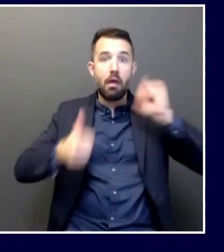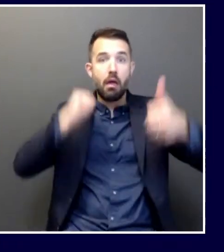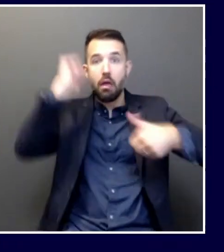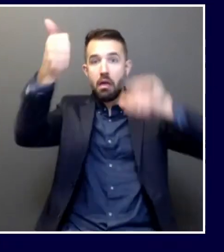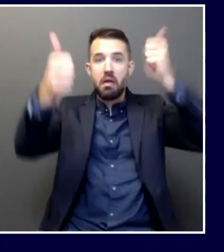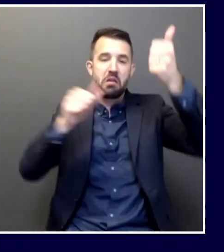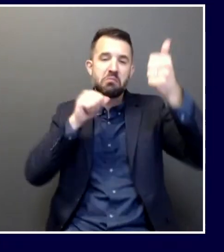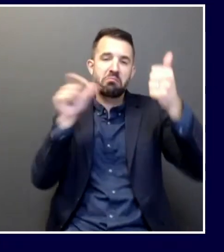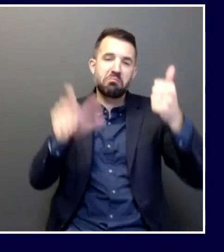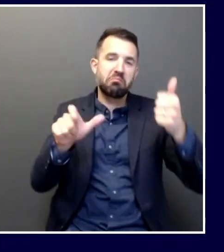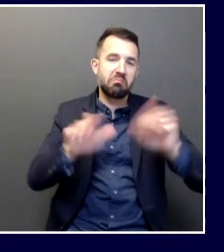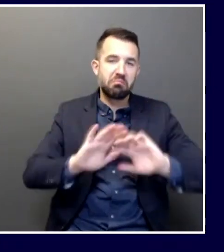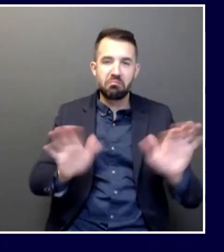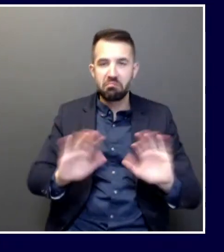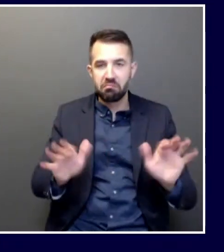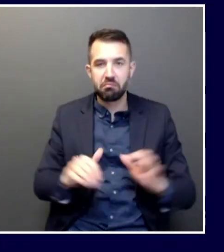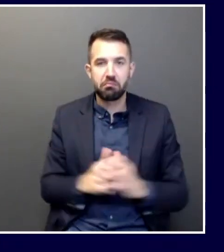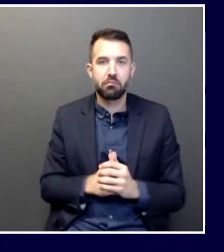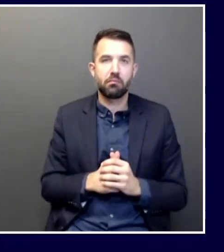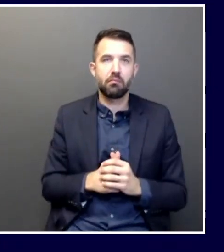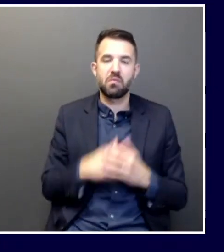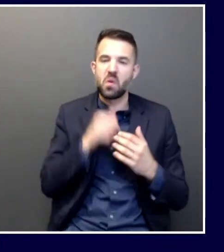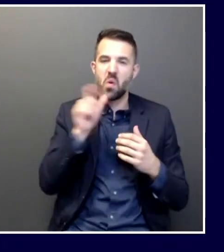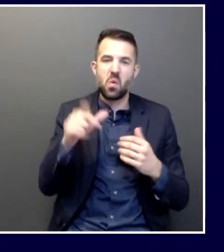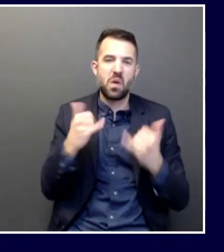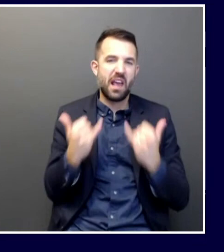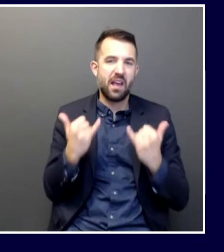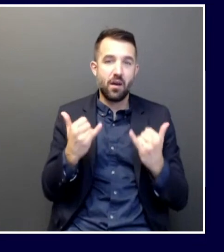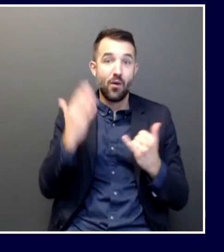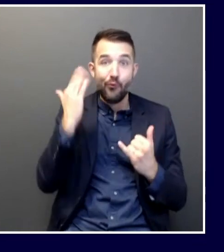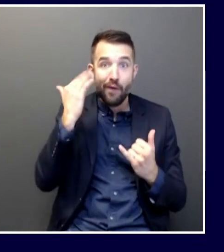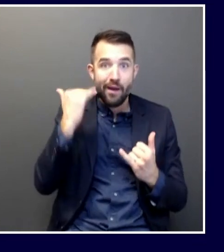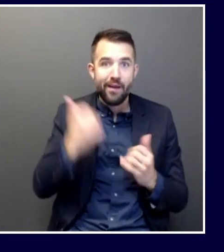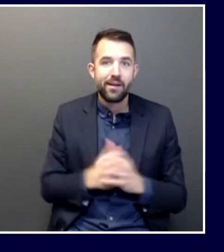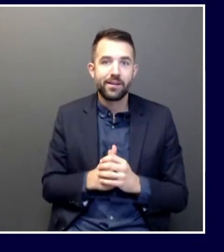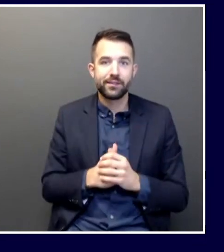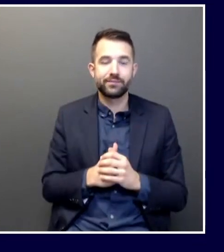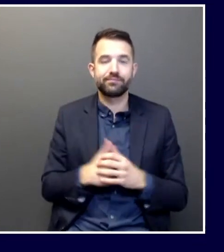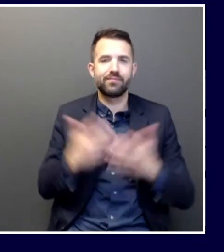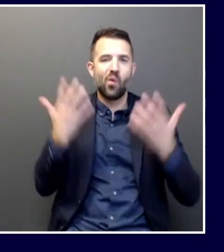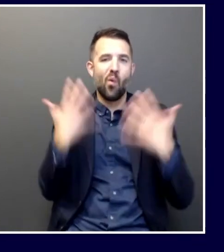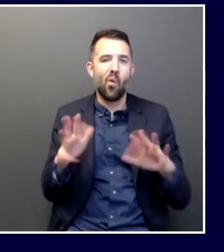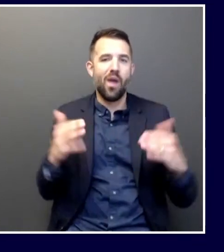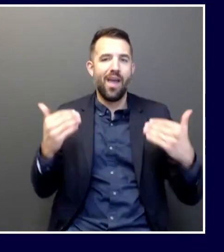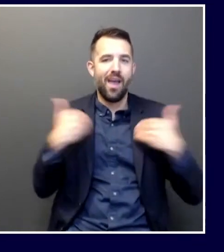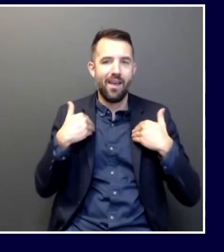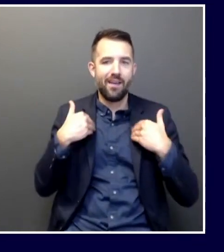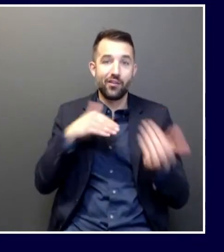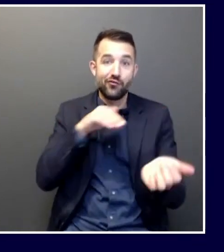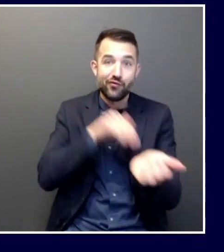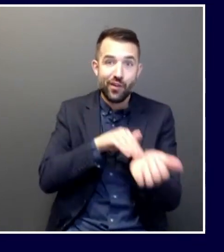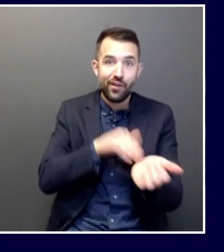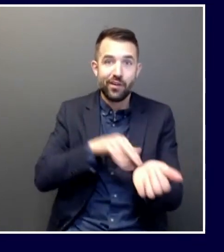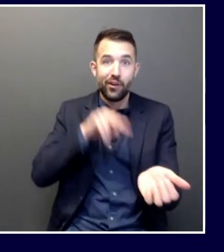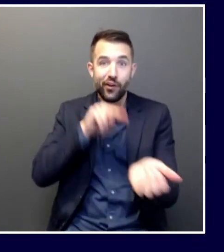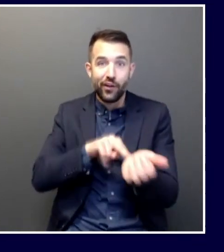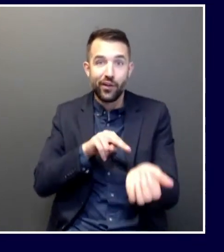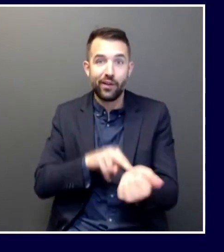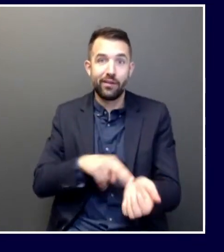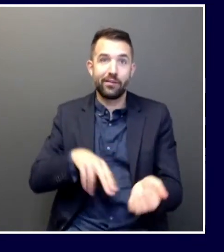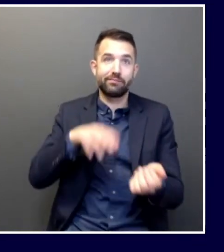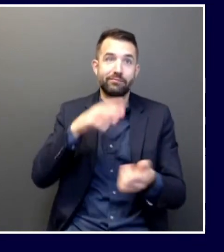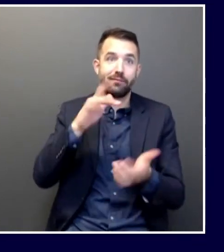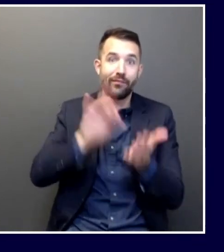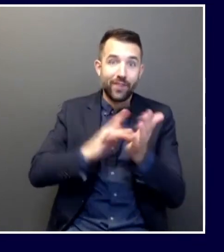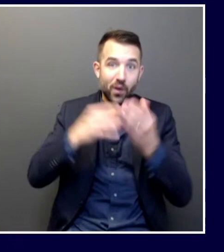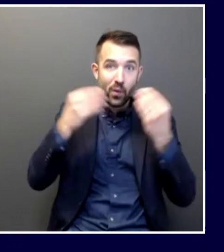ones? Not at this time. That's partly because there are sufficient providers who are on the ground, doctors' offices,